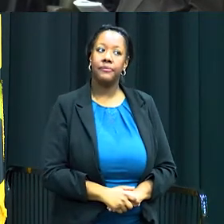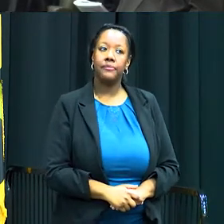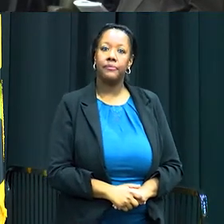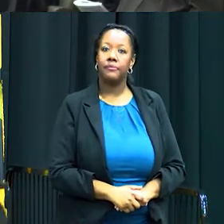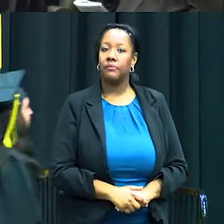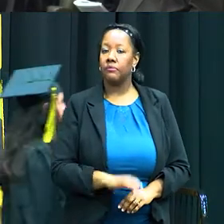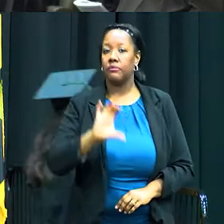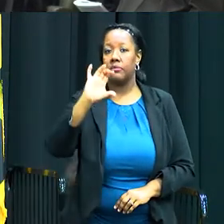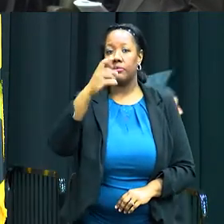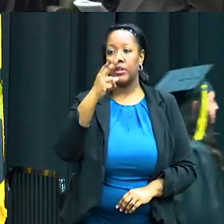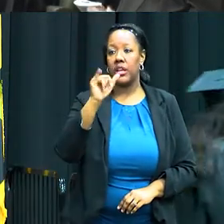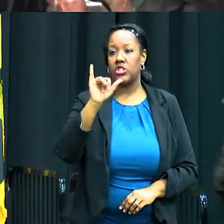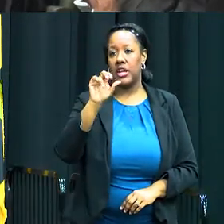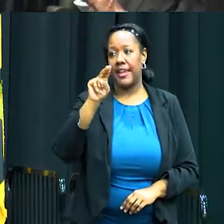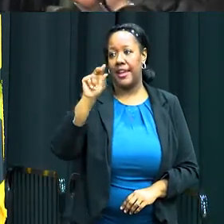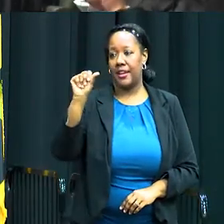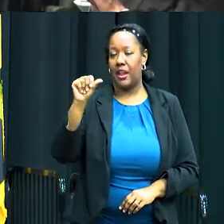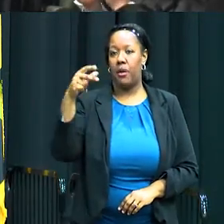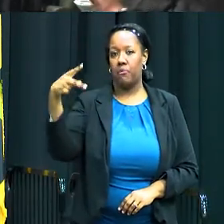Cheyenne Prilliman.